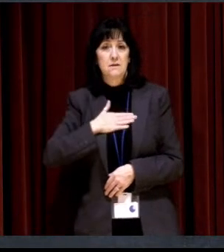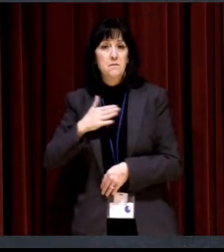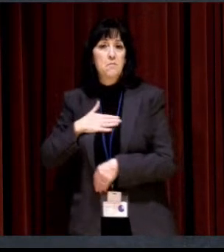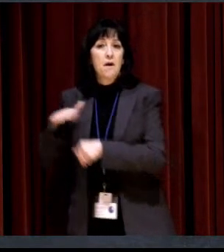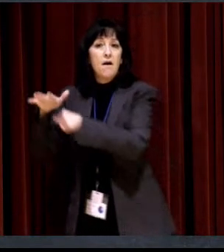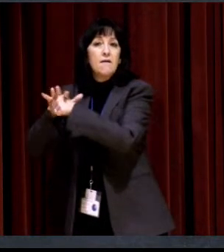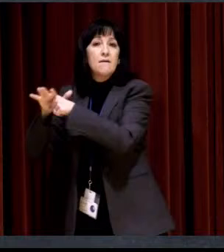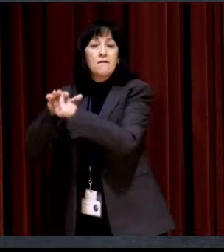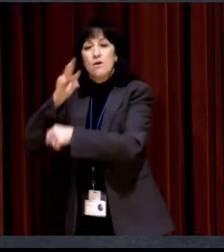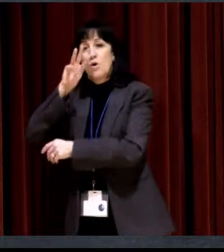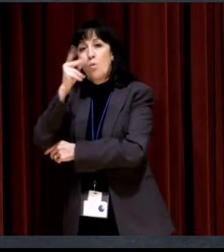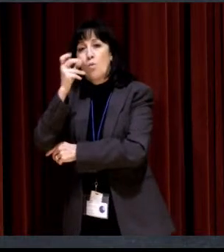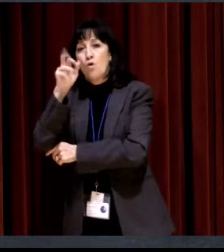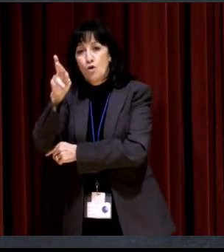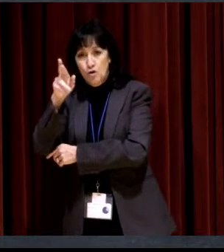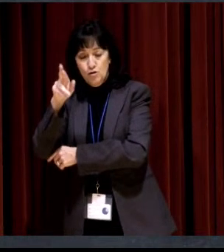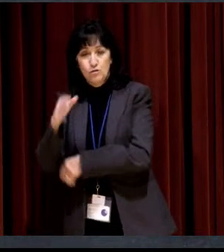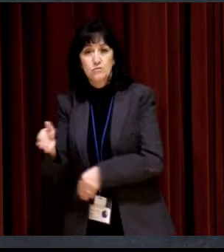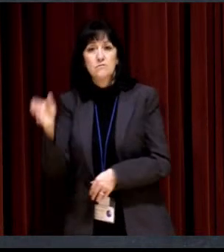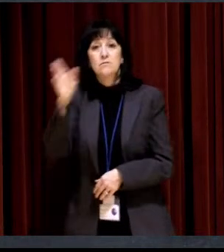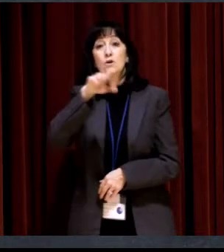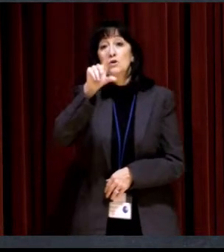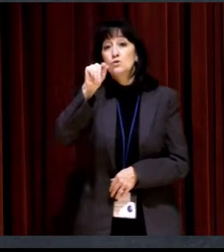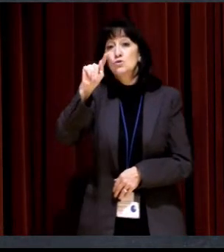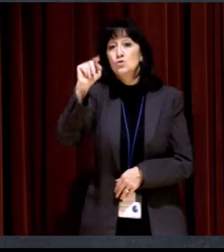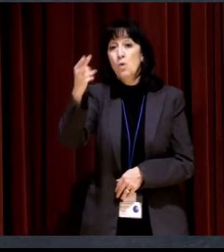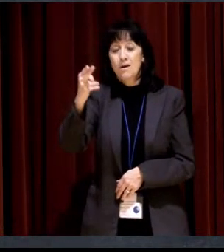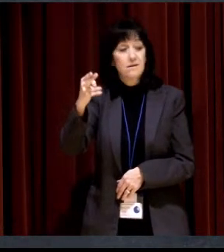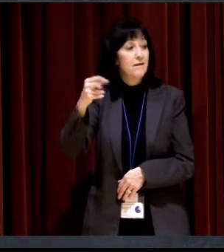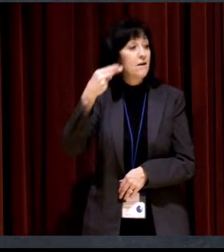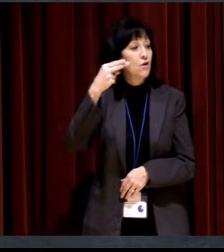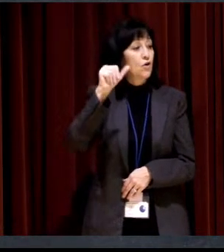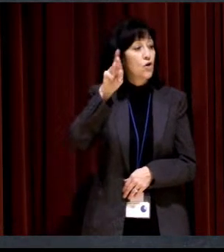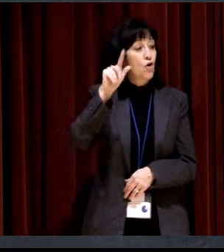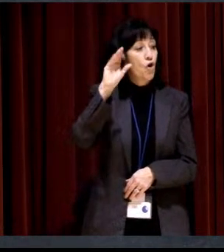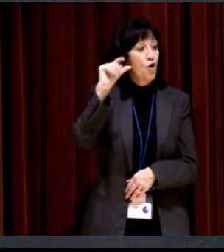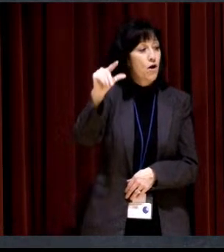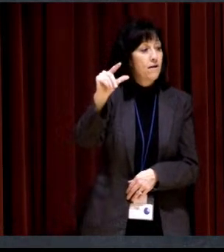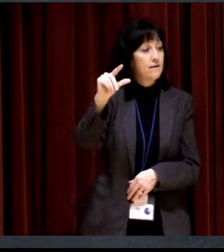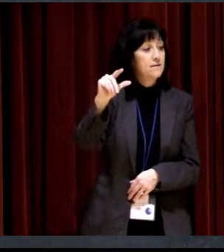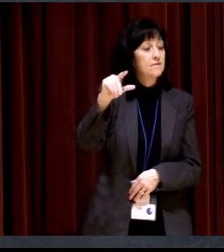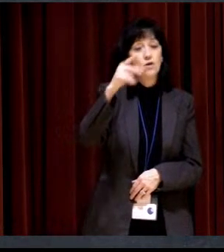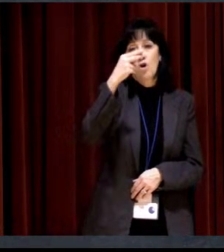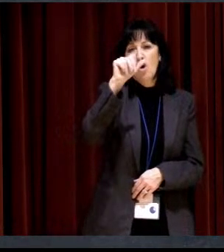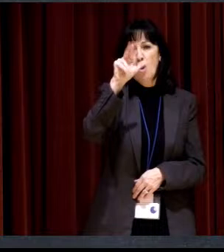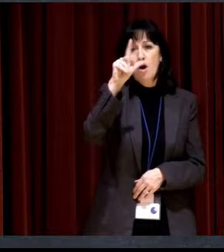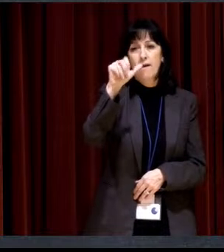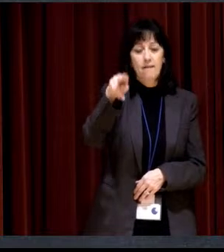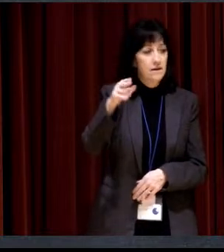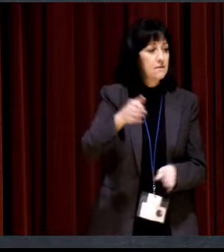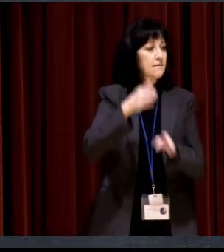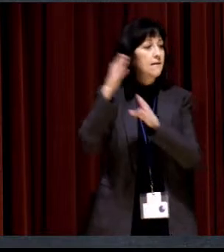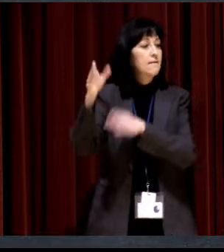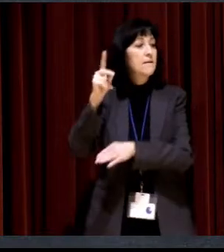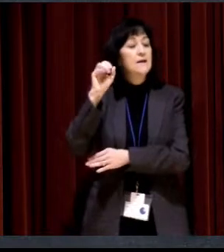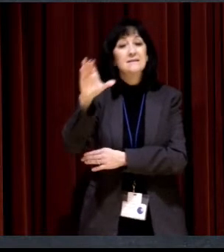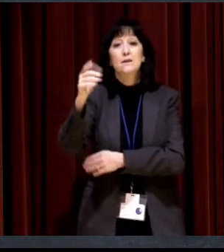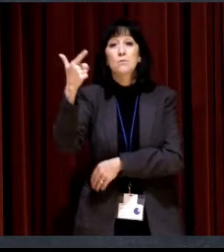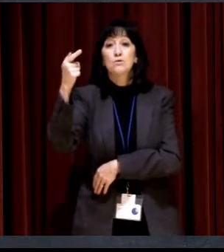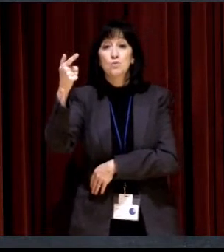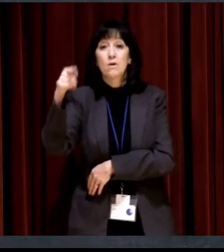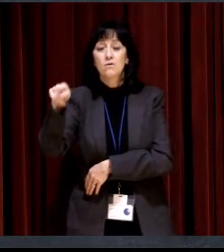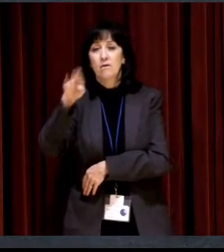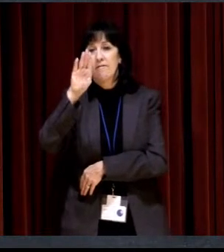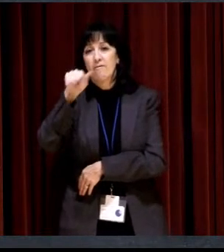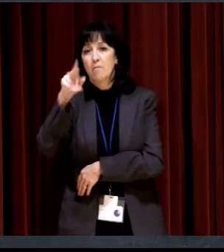Warner. The 20th at Harlan. And the 21st, we're over at Bancroft again. So please join us. Those of